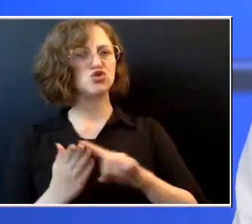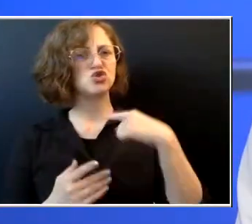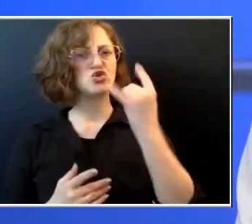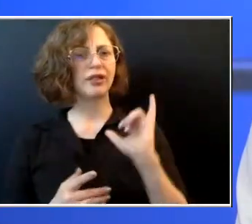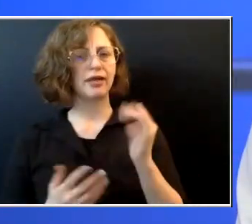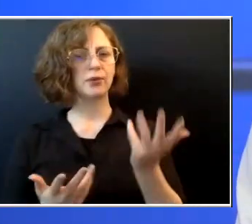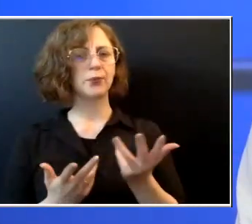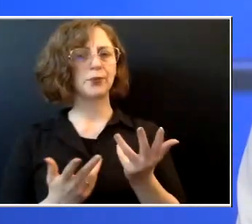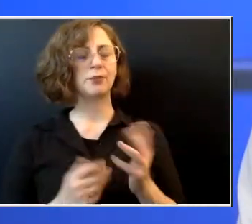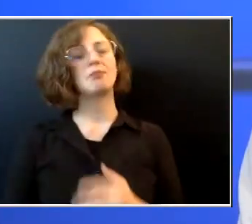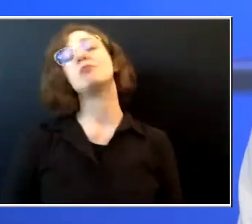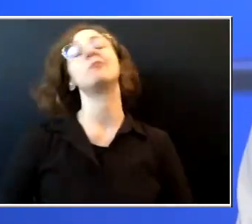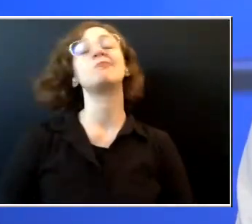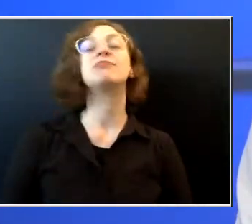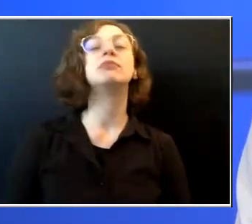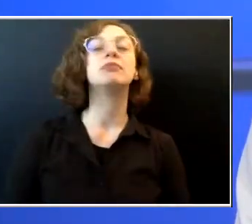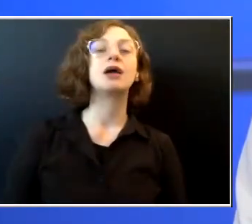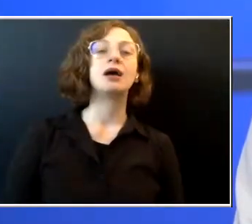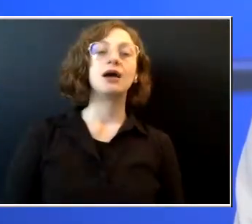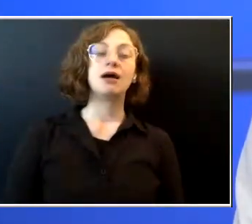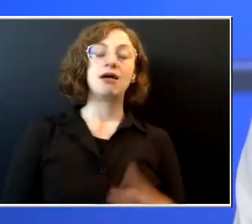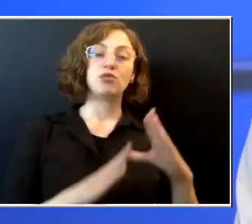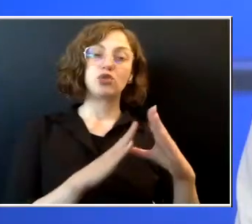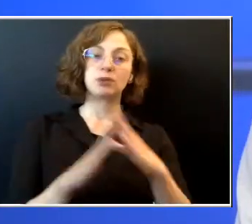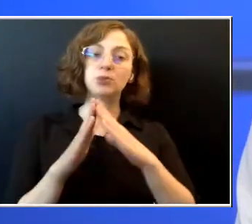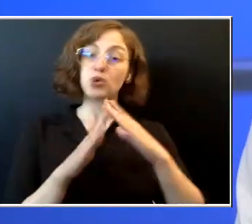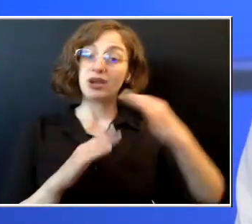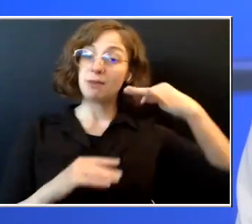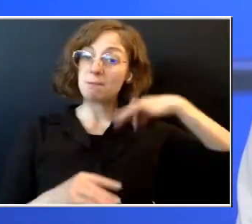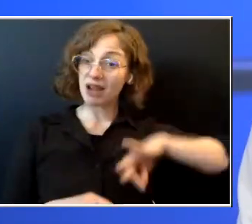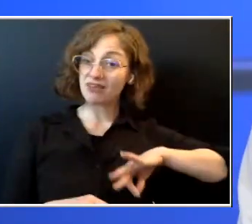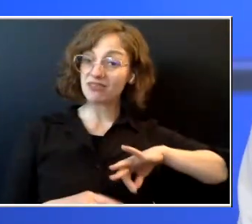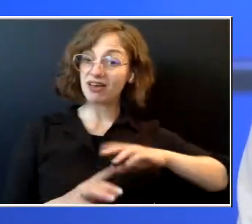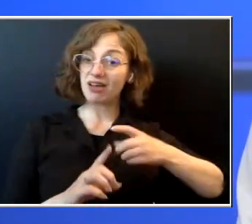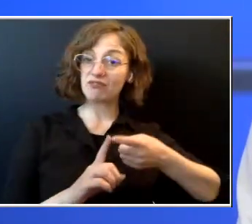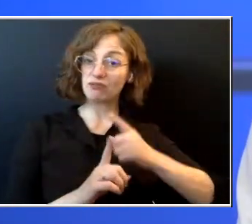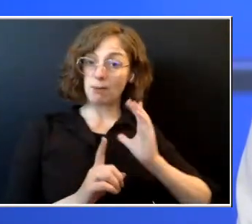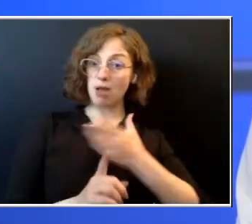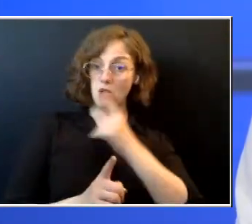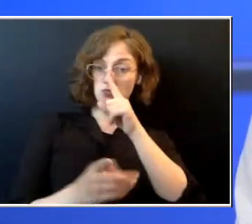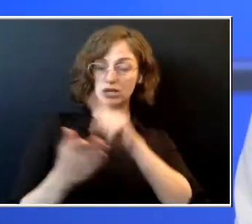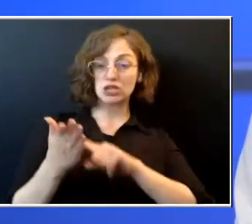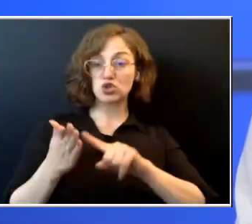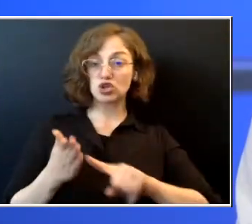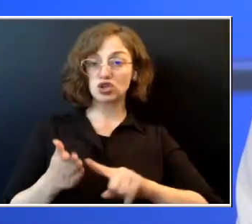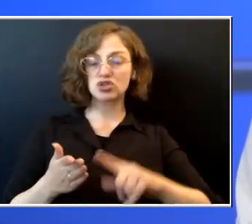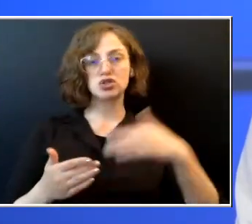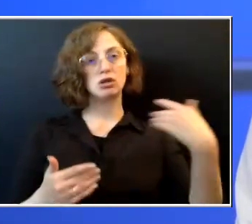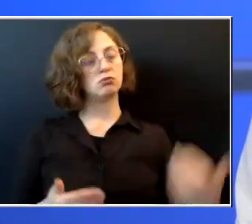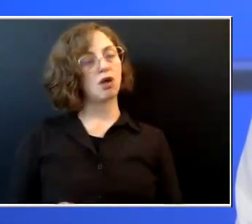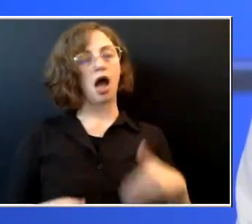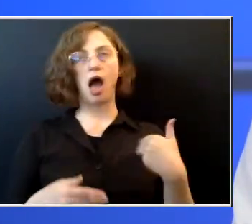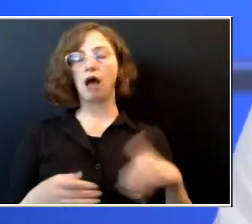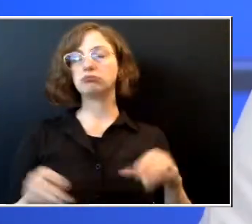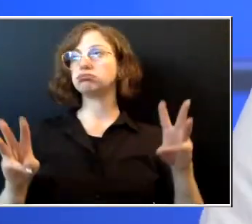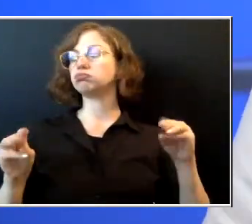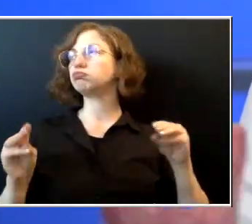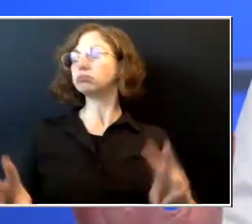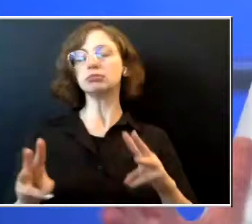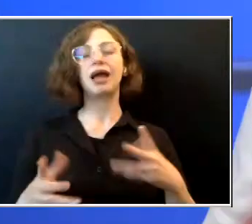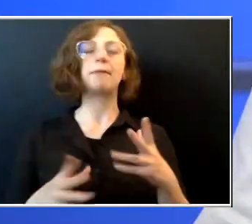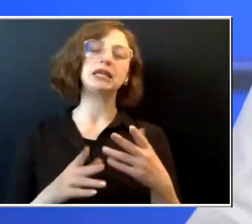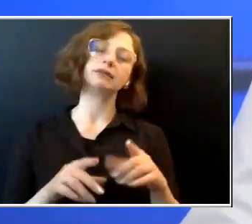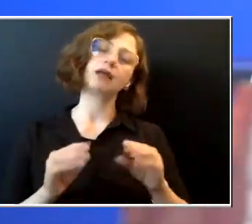so greatly from our research on campus. Number one, obviously, it's an economic driver. Every grant we